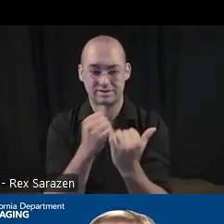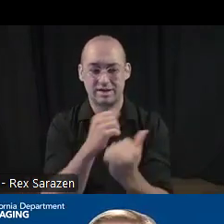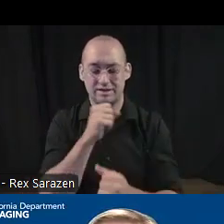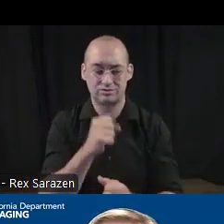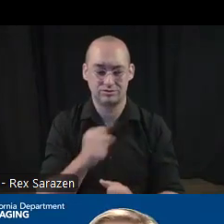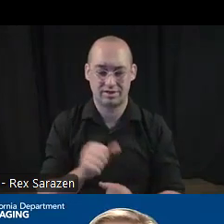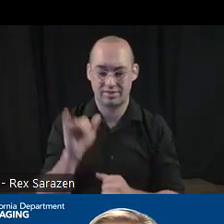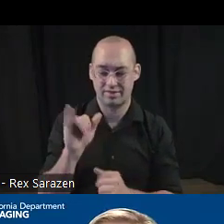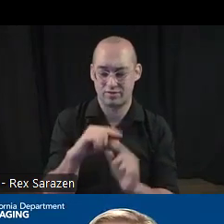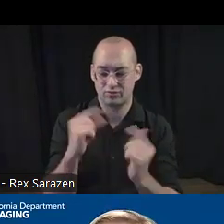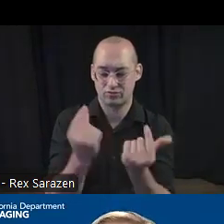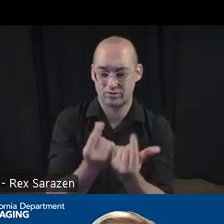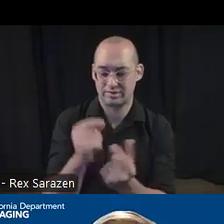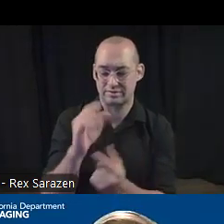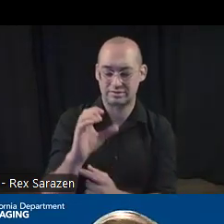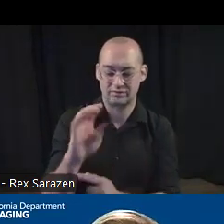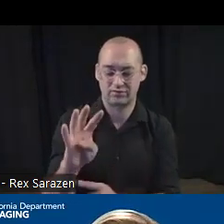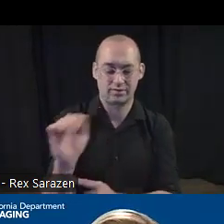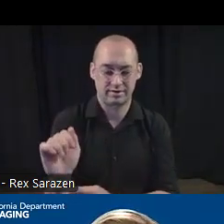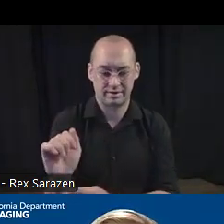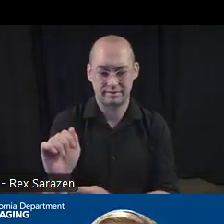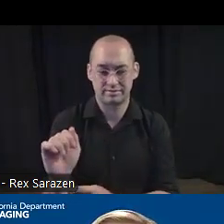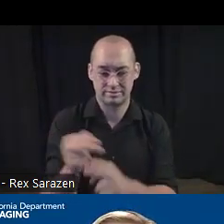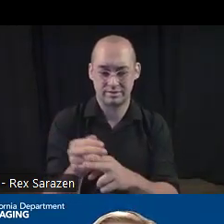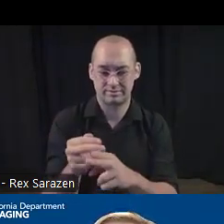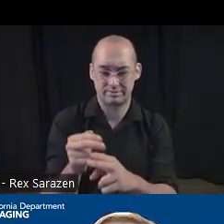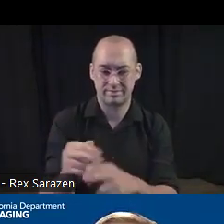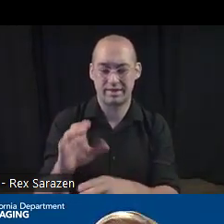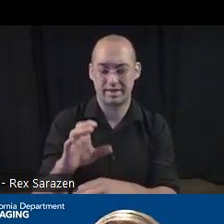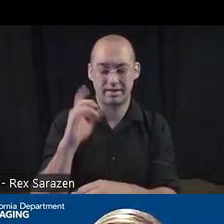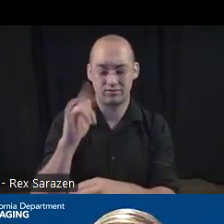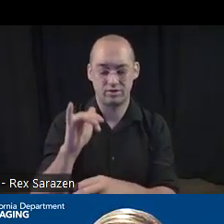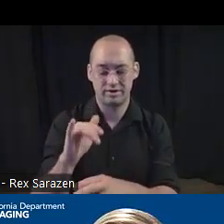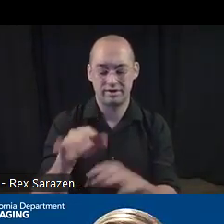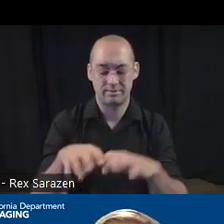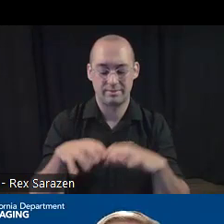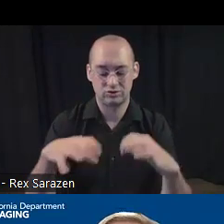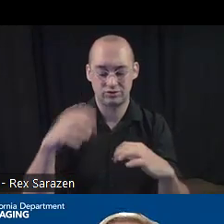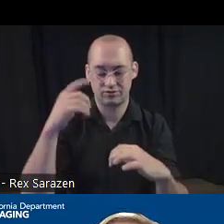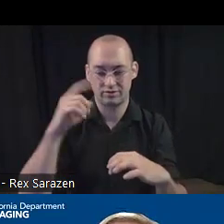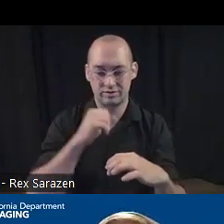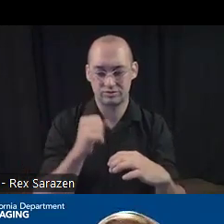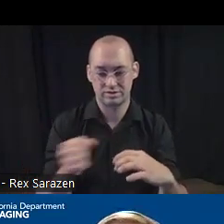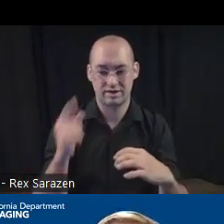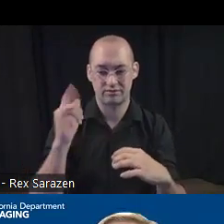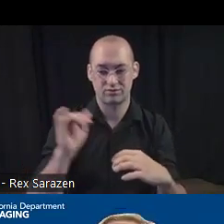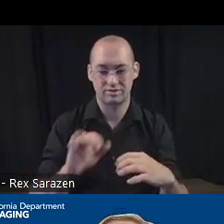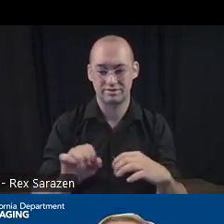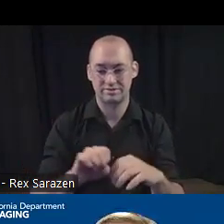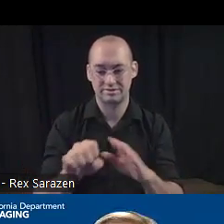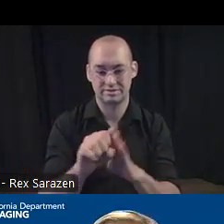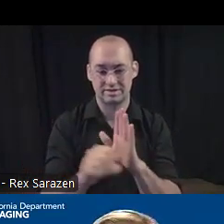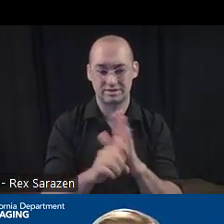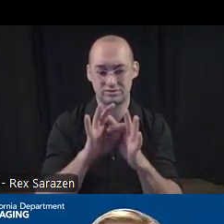group is known as C4A, the California Commission on Aging, the California State Association of Counties,